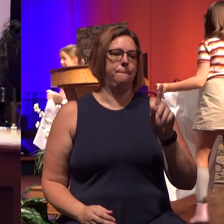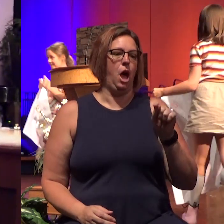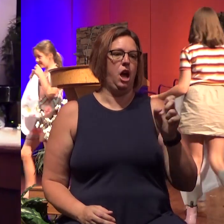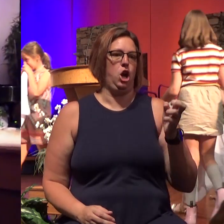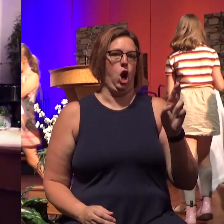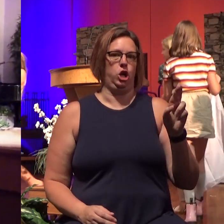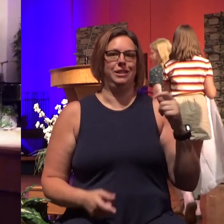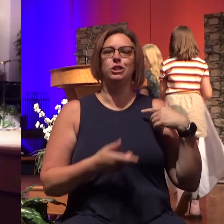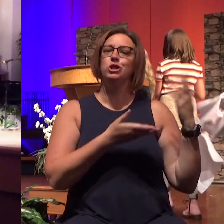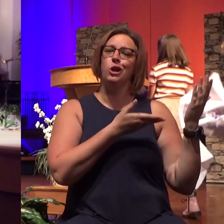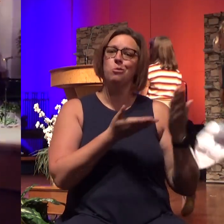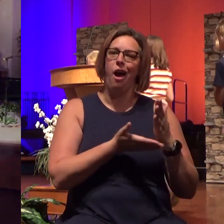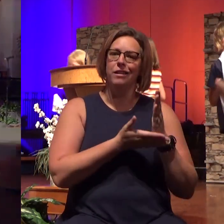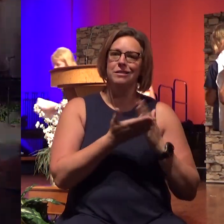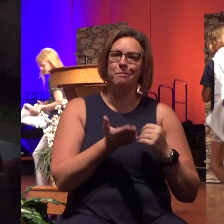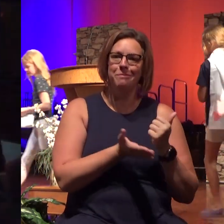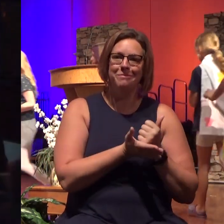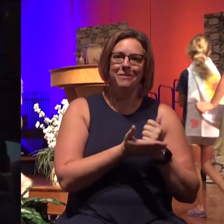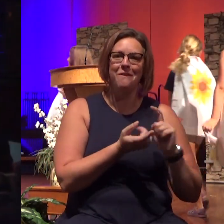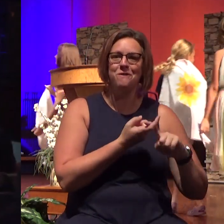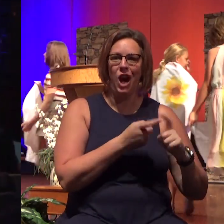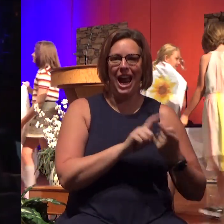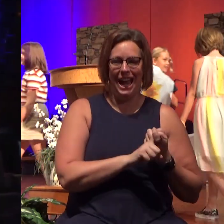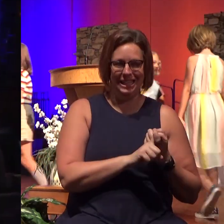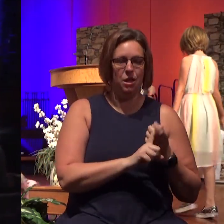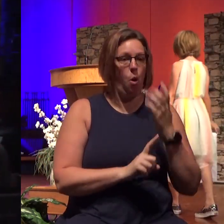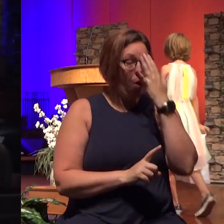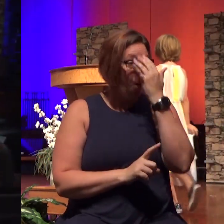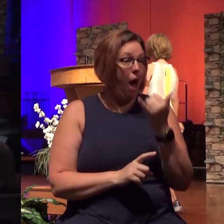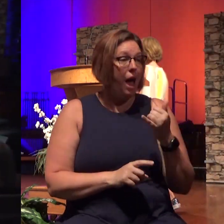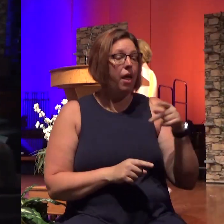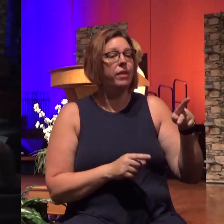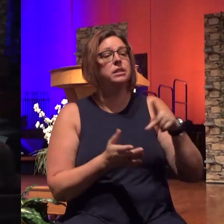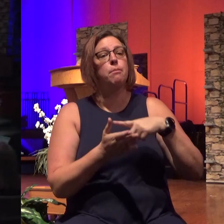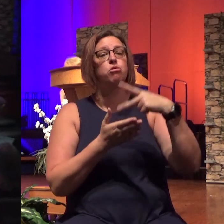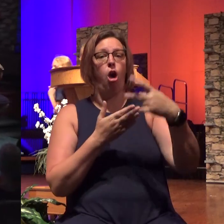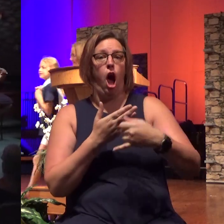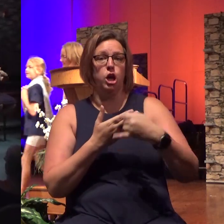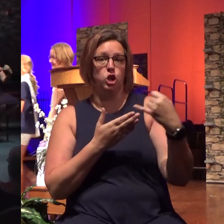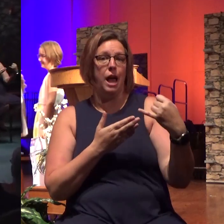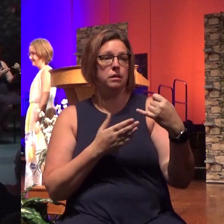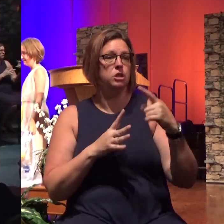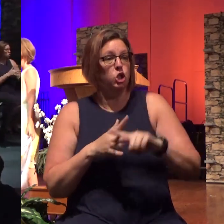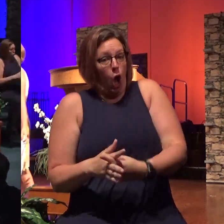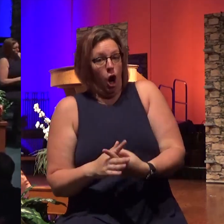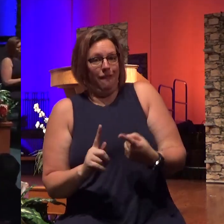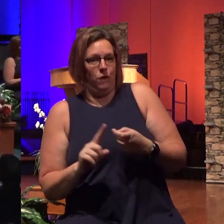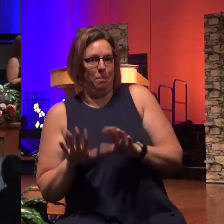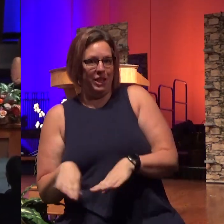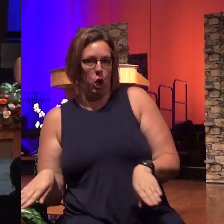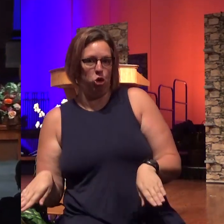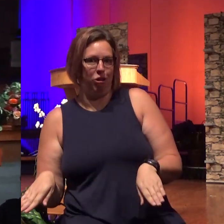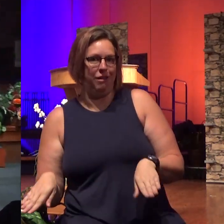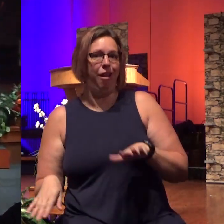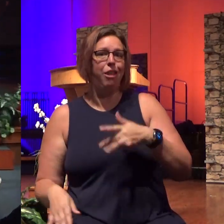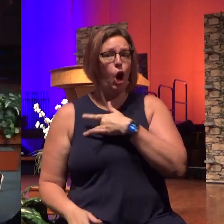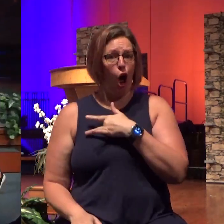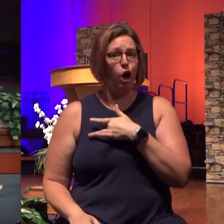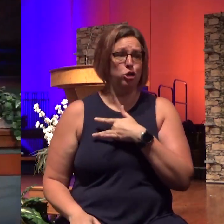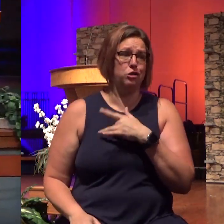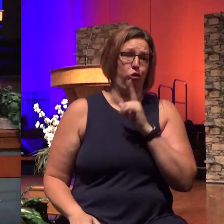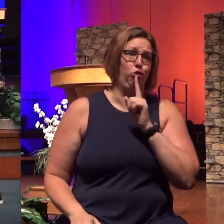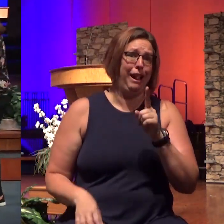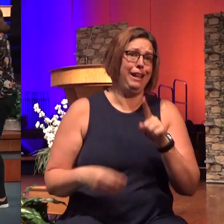some beautiful helpers with her because this project emanated from our children, whose hearts really are